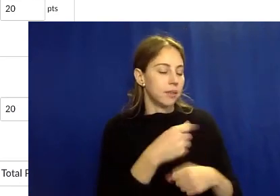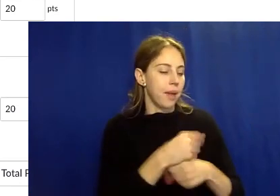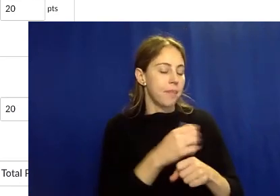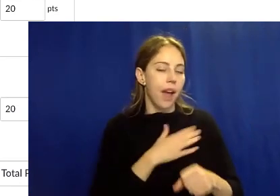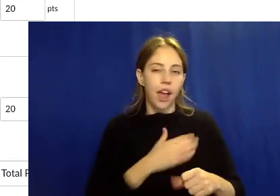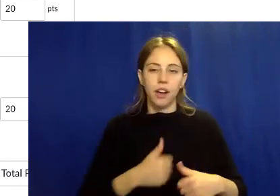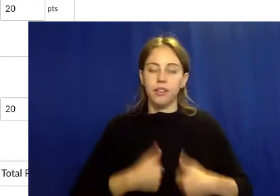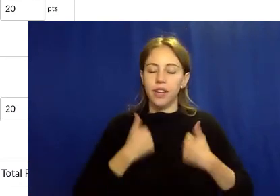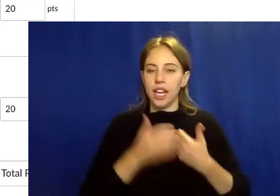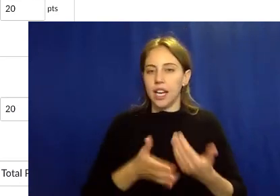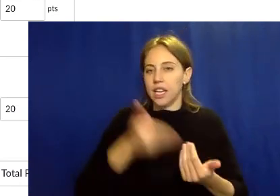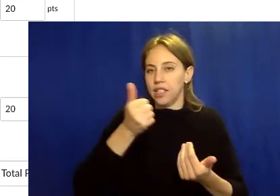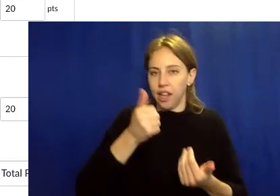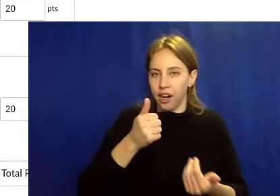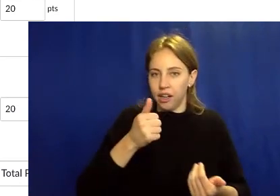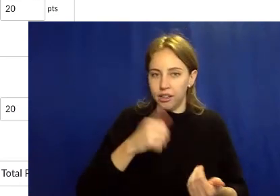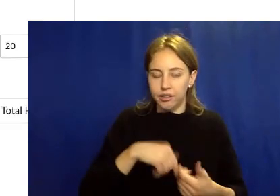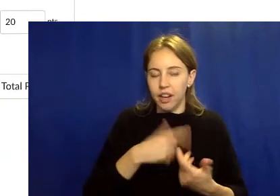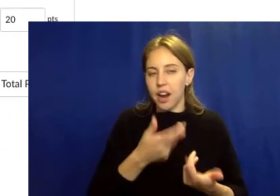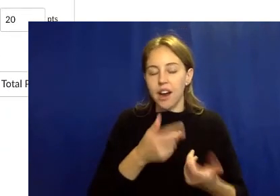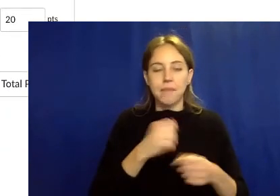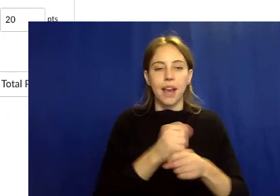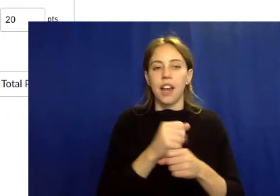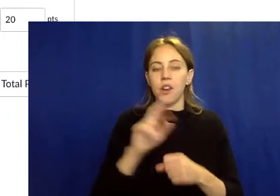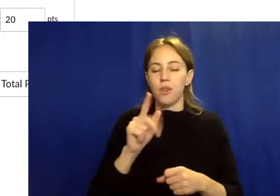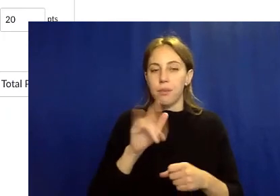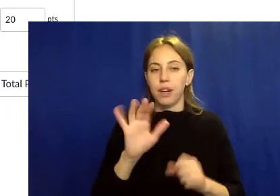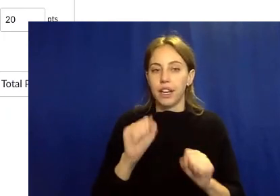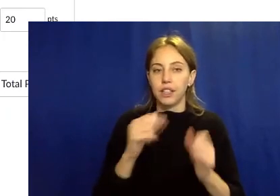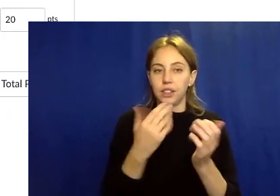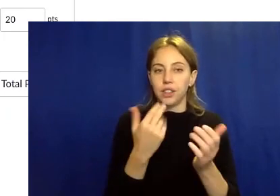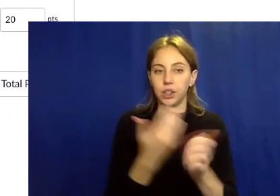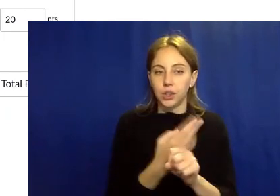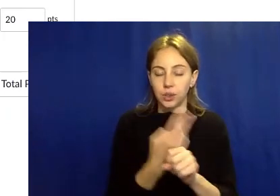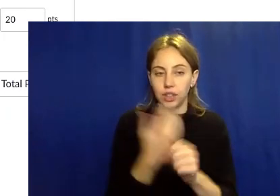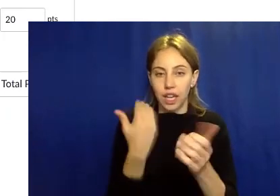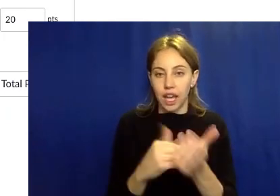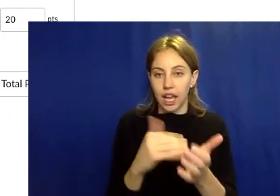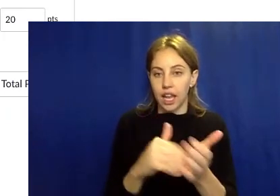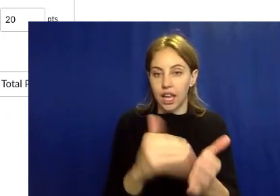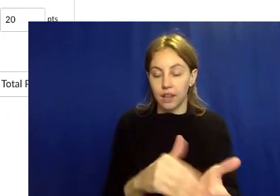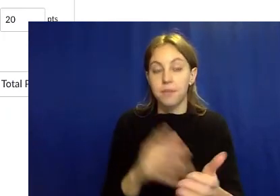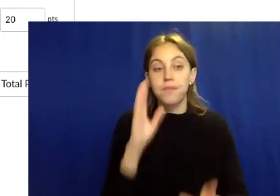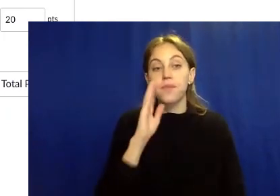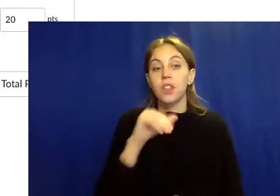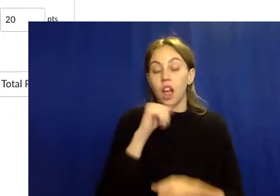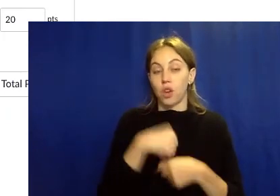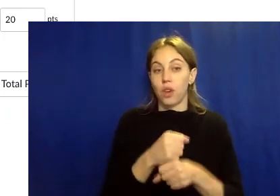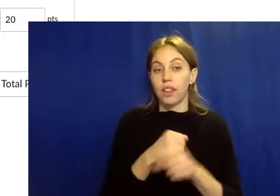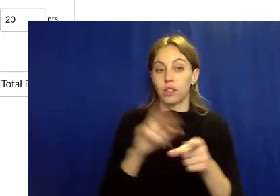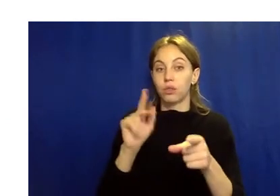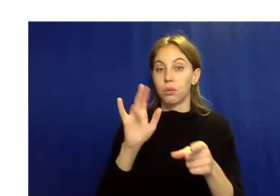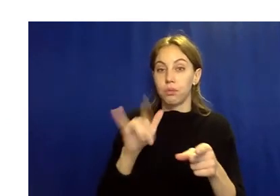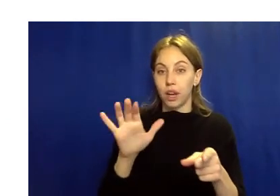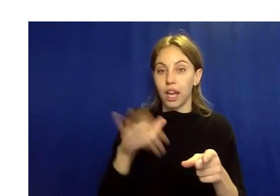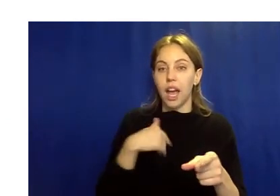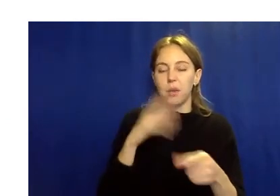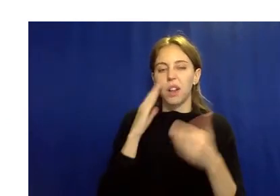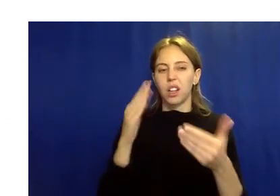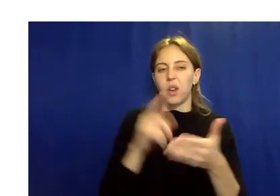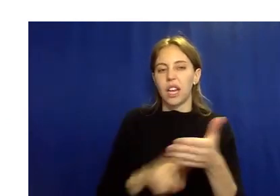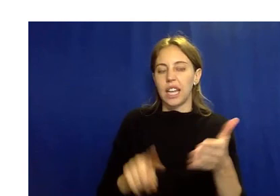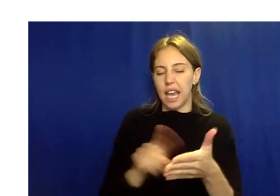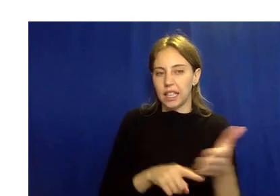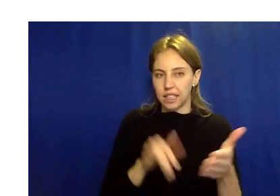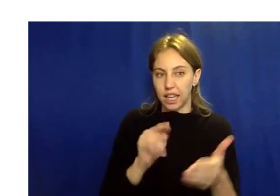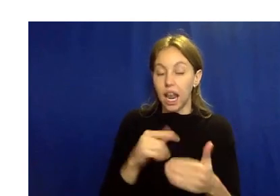future by creating a rubric that I can reuse. Okay, so I'm not going to create this rubric. I'm going to cancel it because I want you to